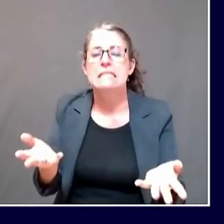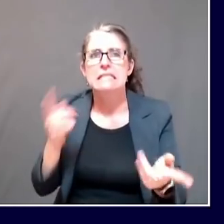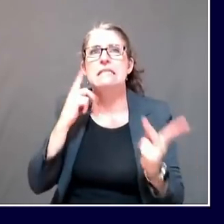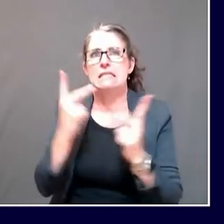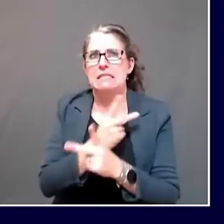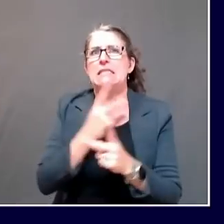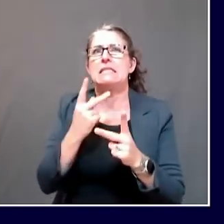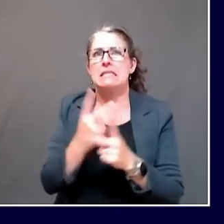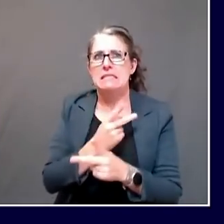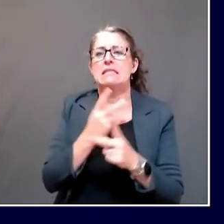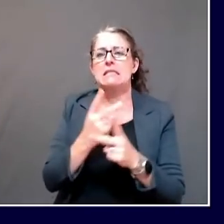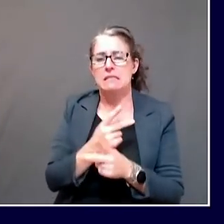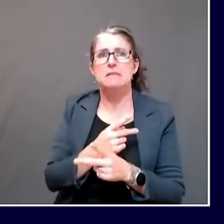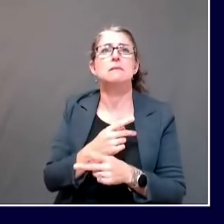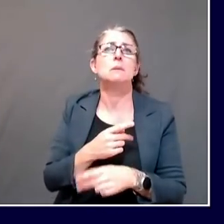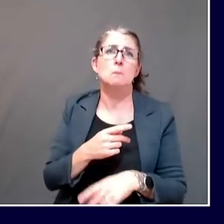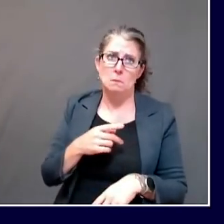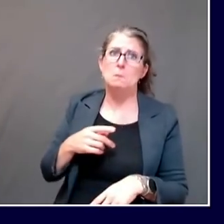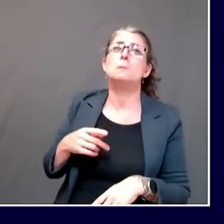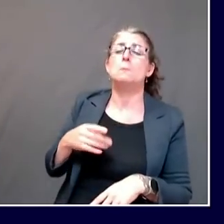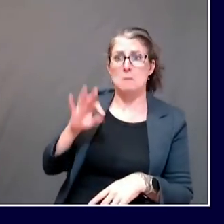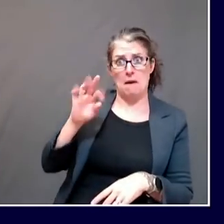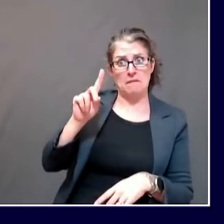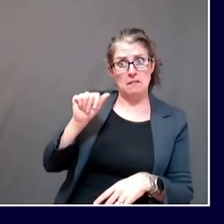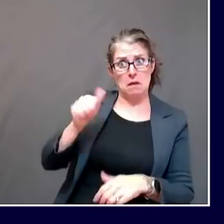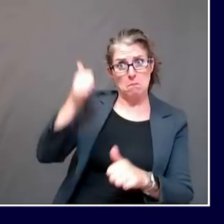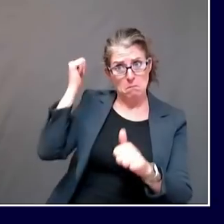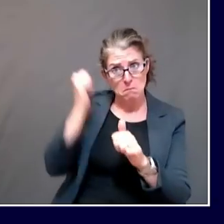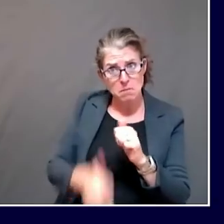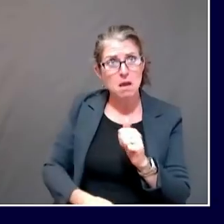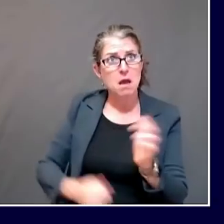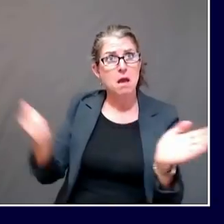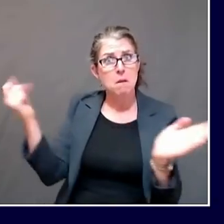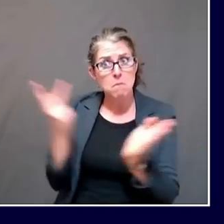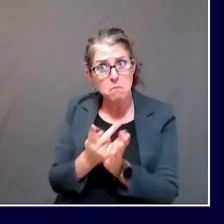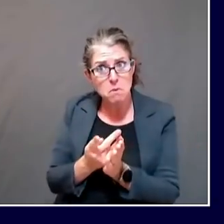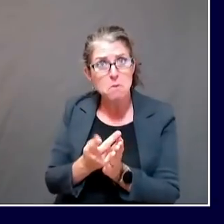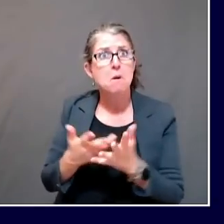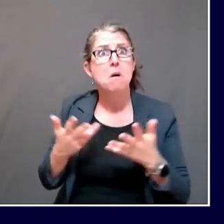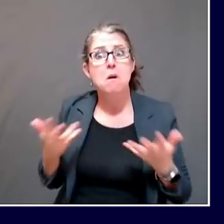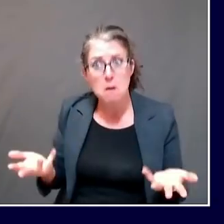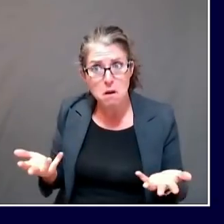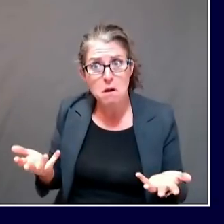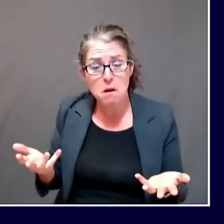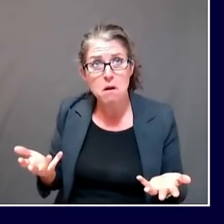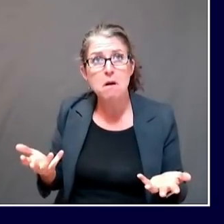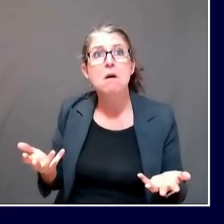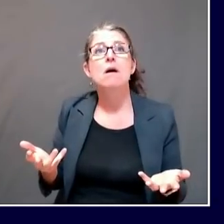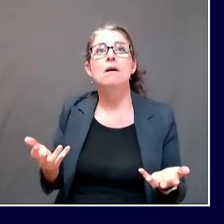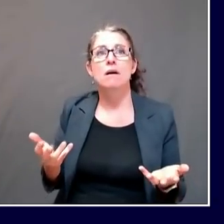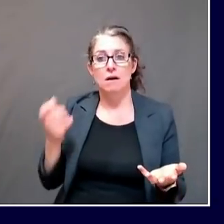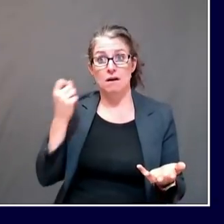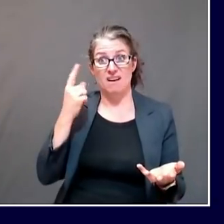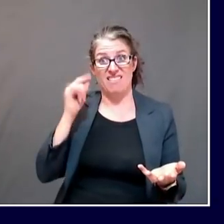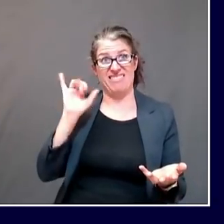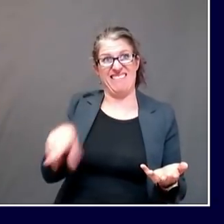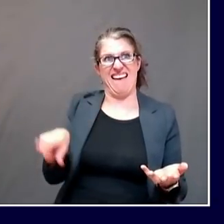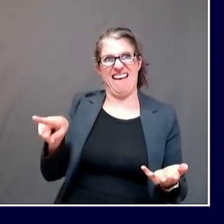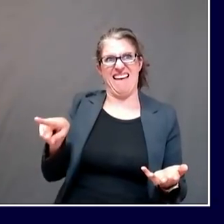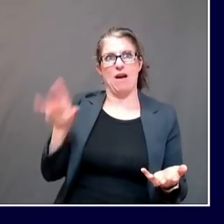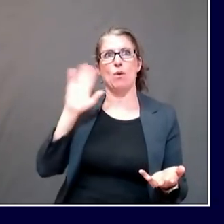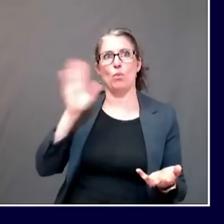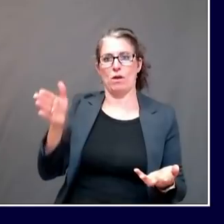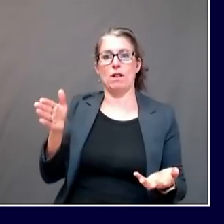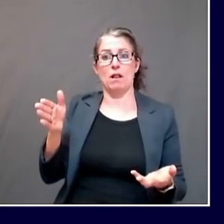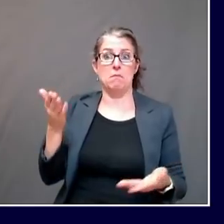temperatures, things of that sort. So we're thinking along those lines about what happens when, and we're all talking about that, but no any